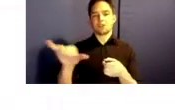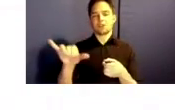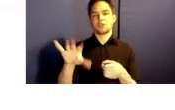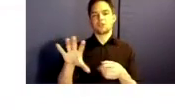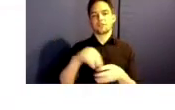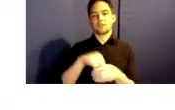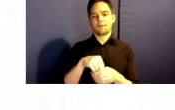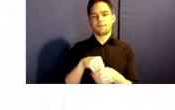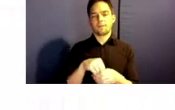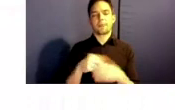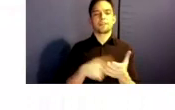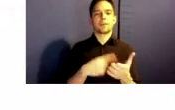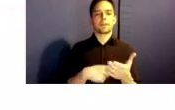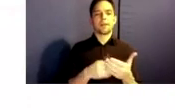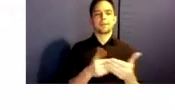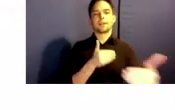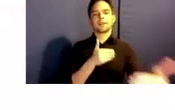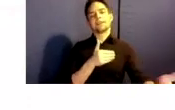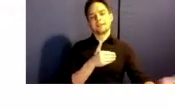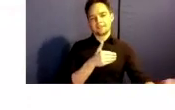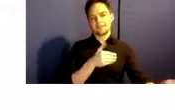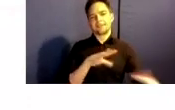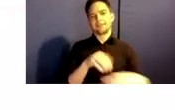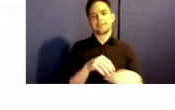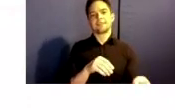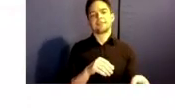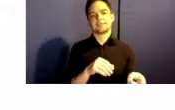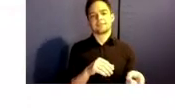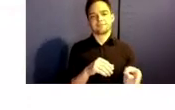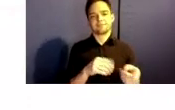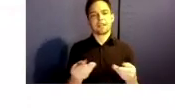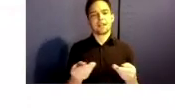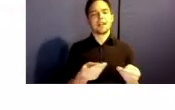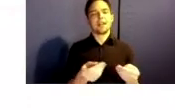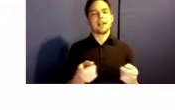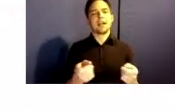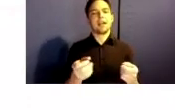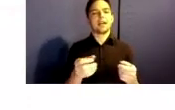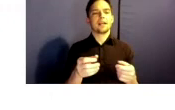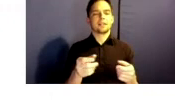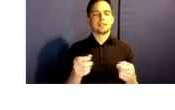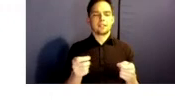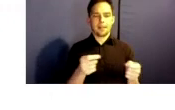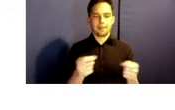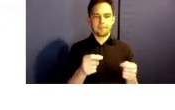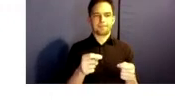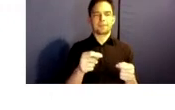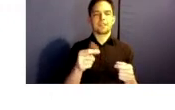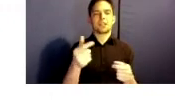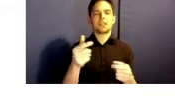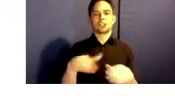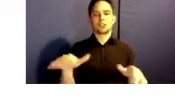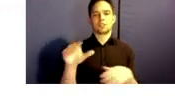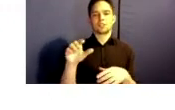at arm's length. And so we have the Ministry of Education, we have the Ministry of Gender and Children's Affairs, and so